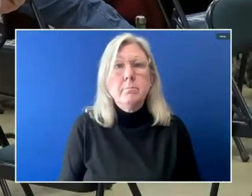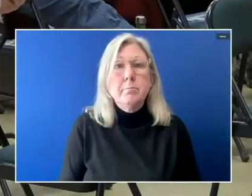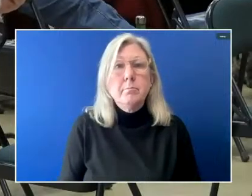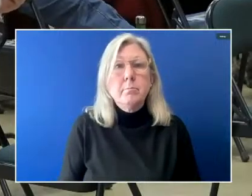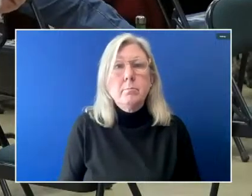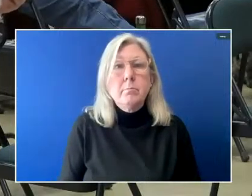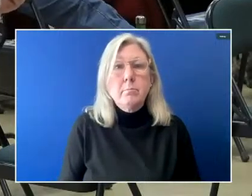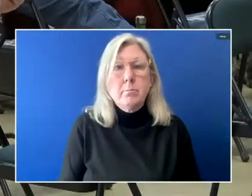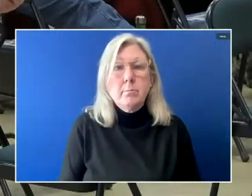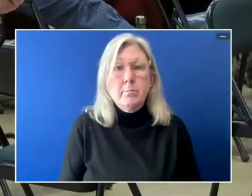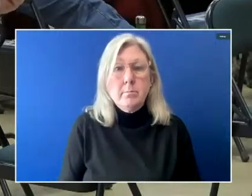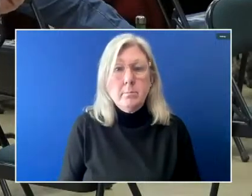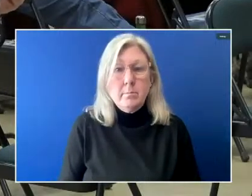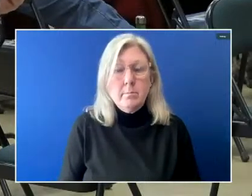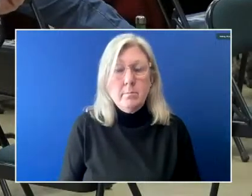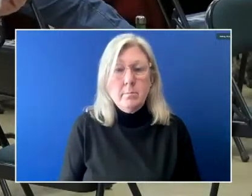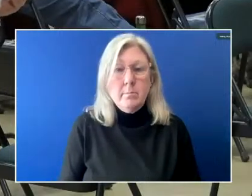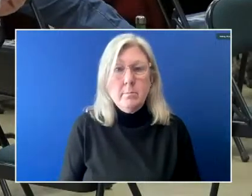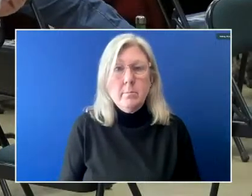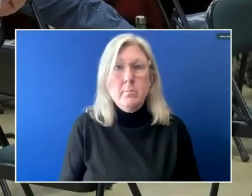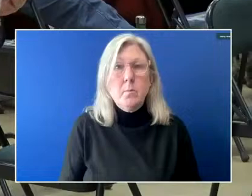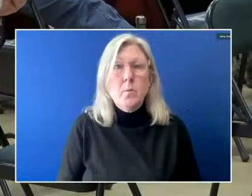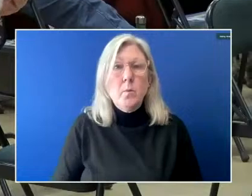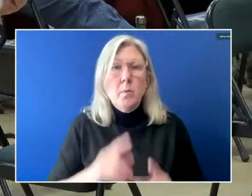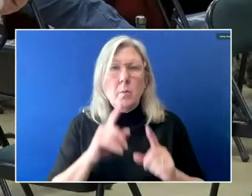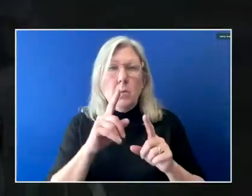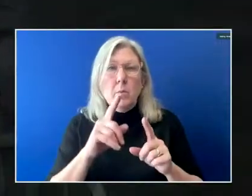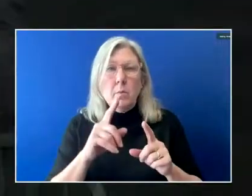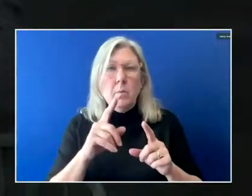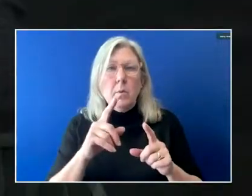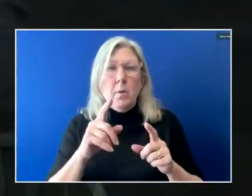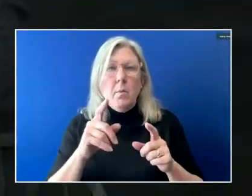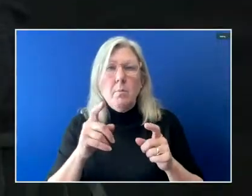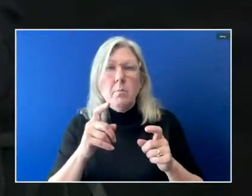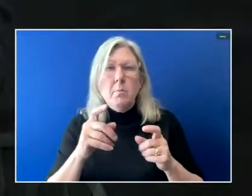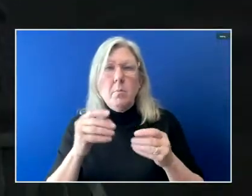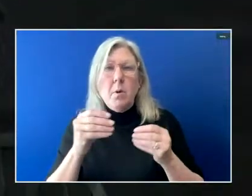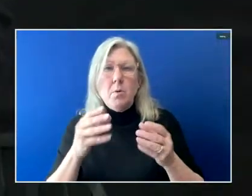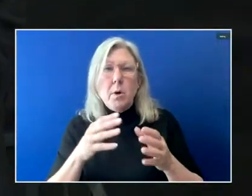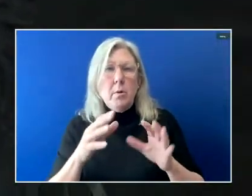program can we I just want to make sure I have the language you want